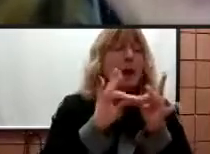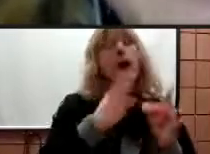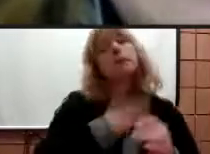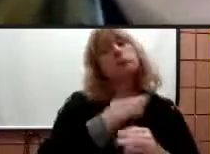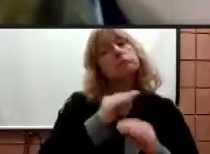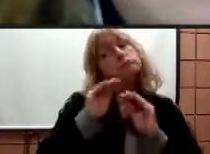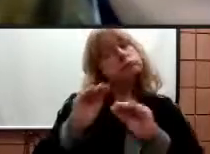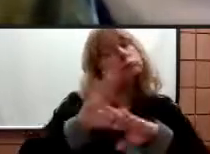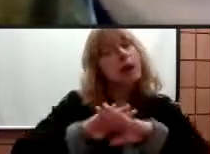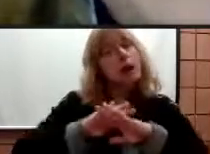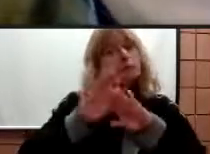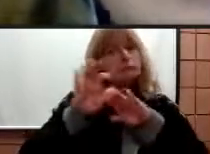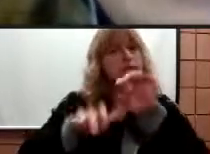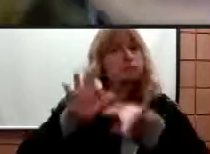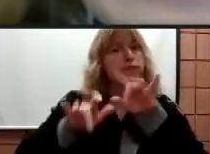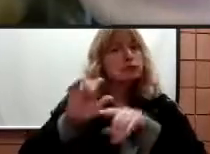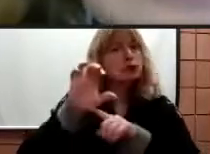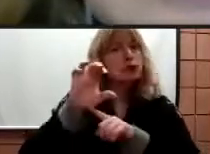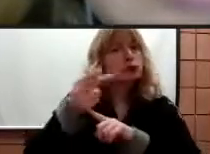the chat.